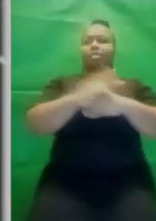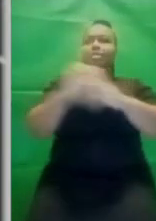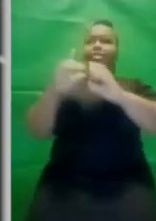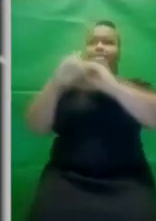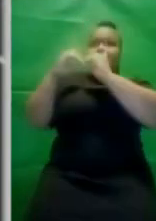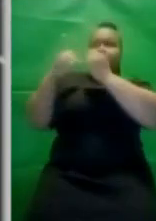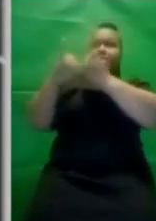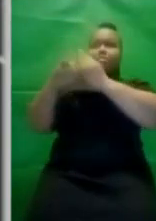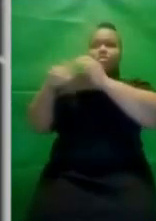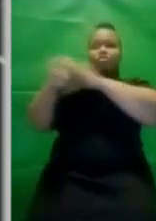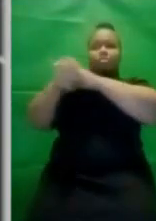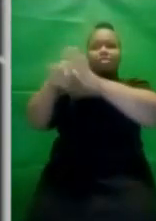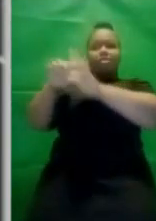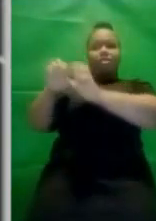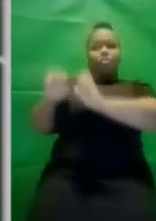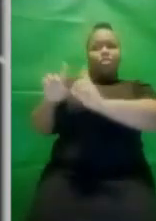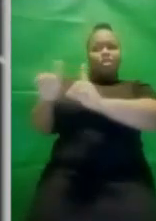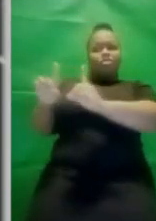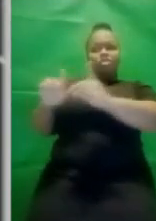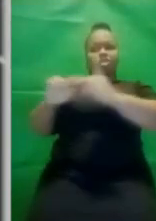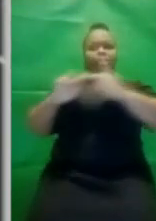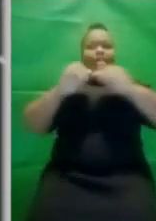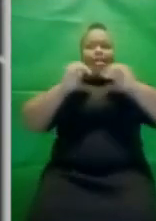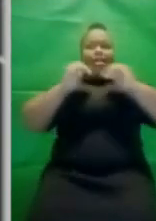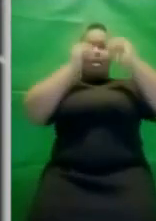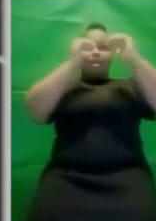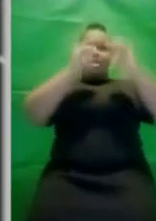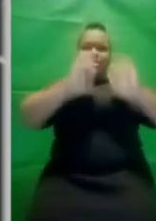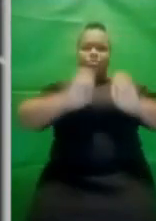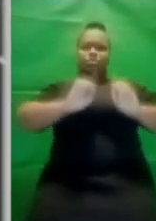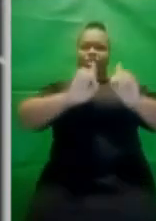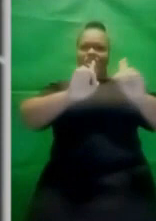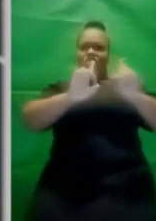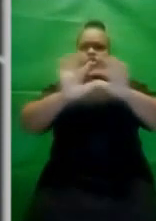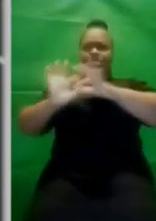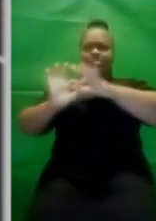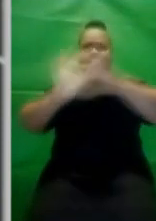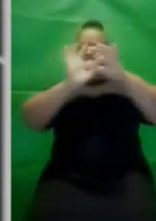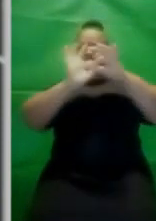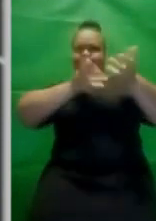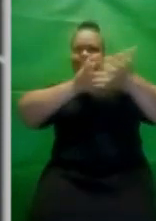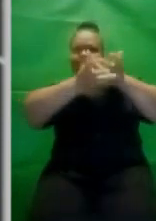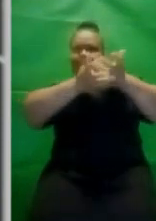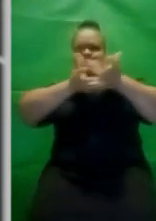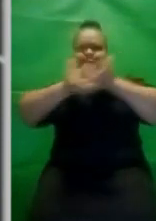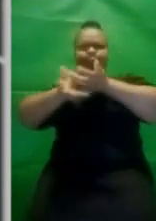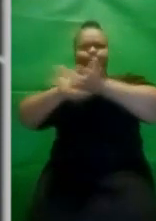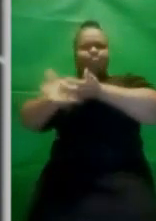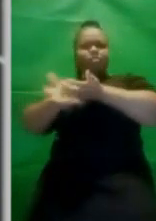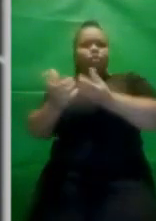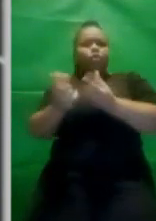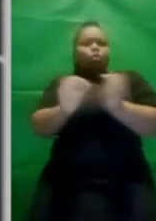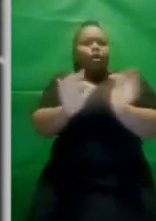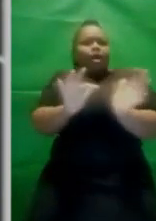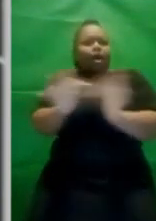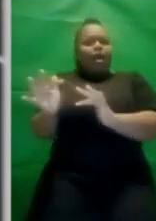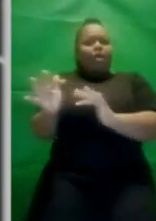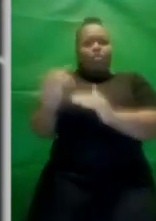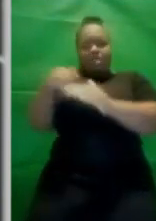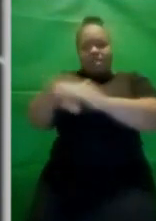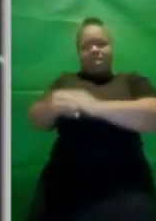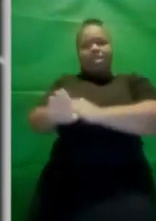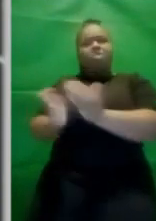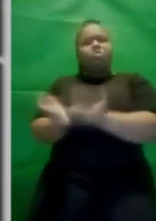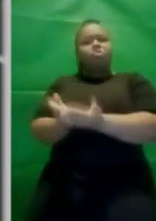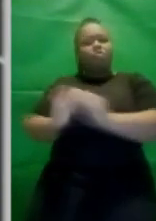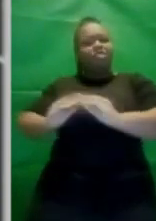well as Higher Education in terms of how this is going to be rolled out. As I stressed at the onset, we will be